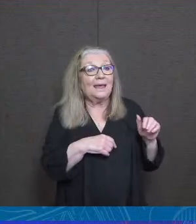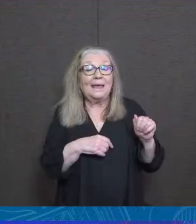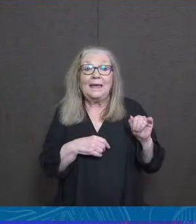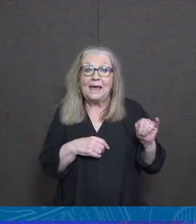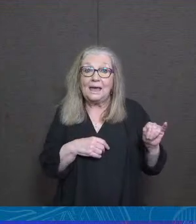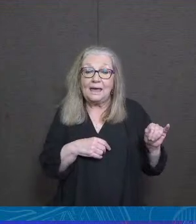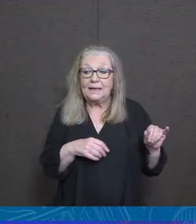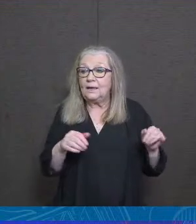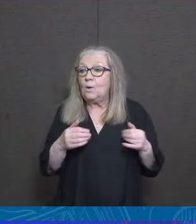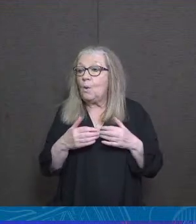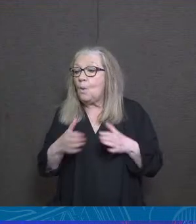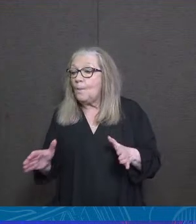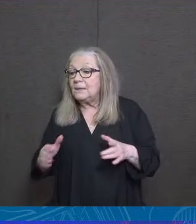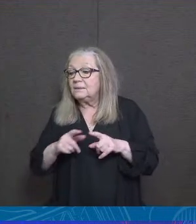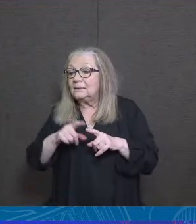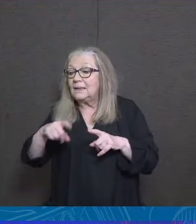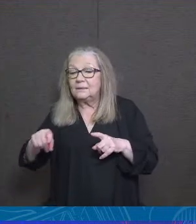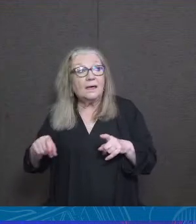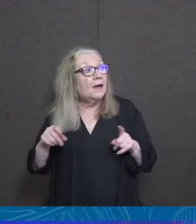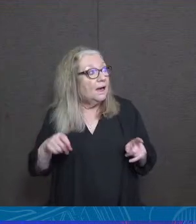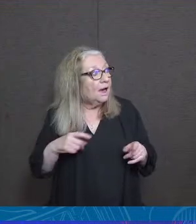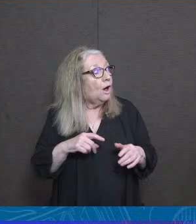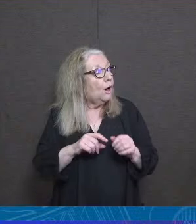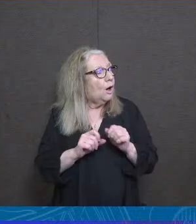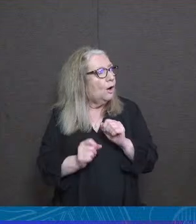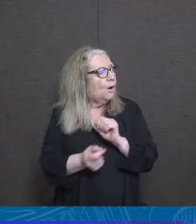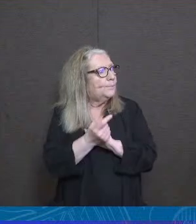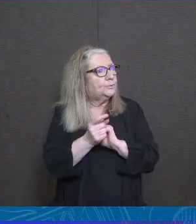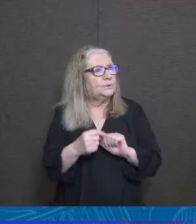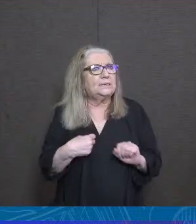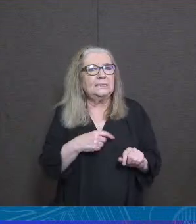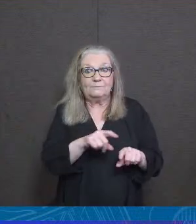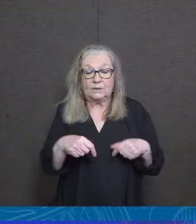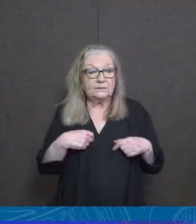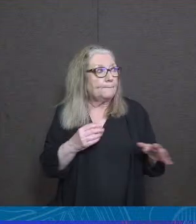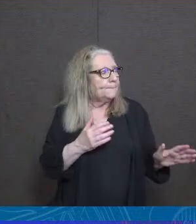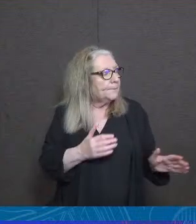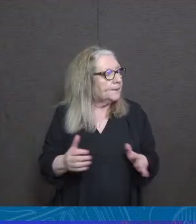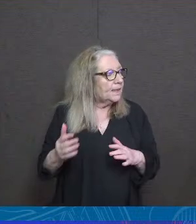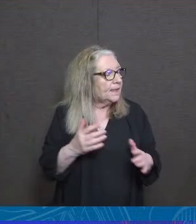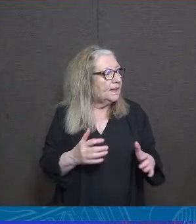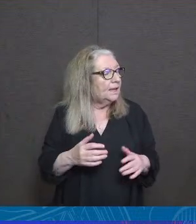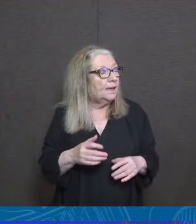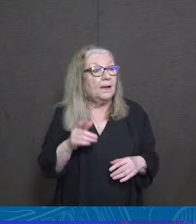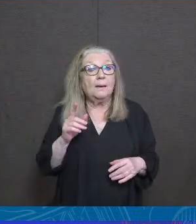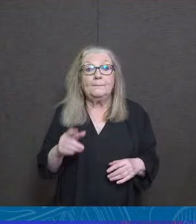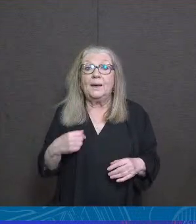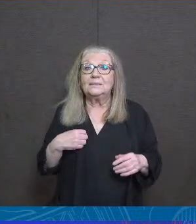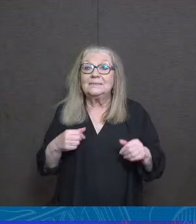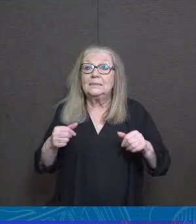for preparedness, but we need to create solutions with the local communities as well, and using AI as a